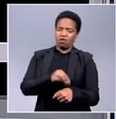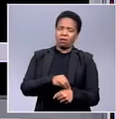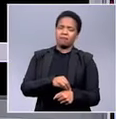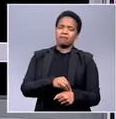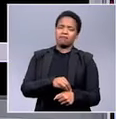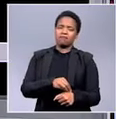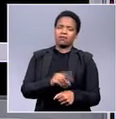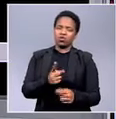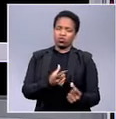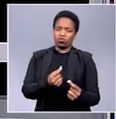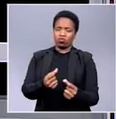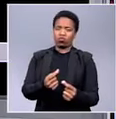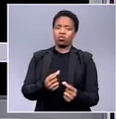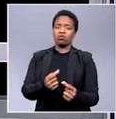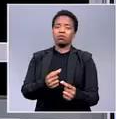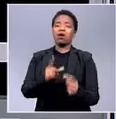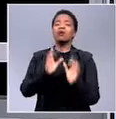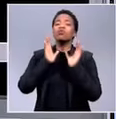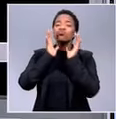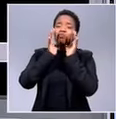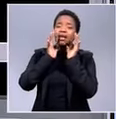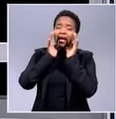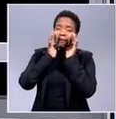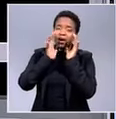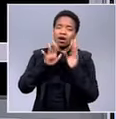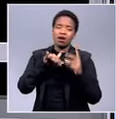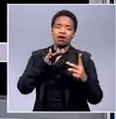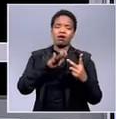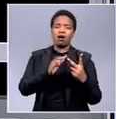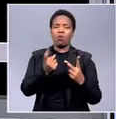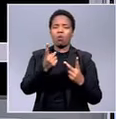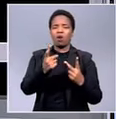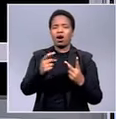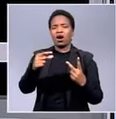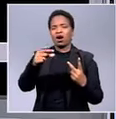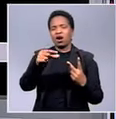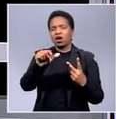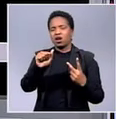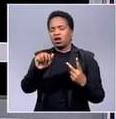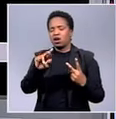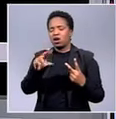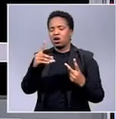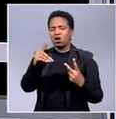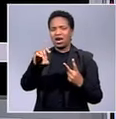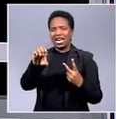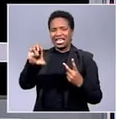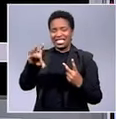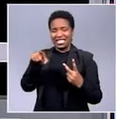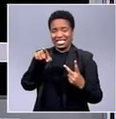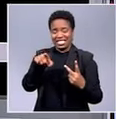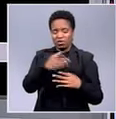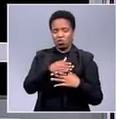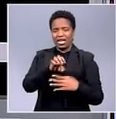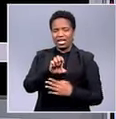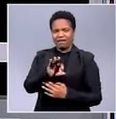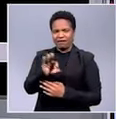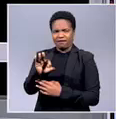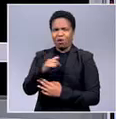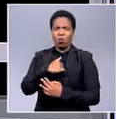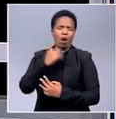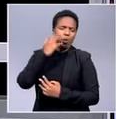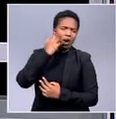past. Four complaints were laid against party leader Julius Malema and one against Secretary General Godrick Gadi for comments they made about white